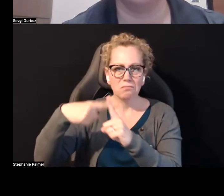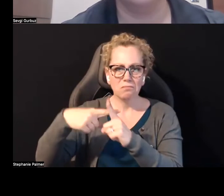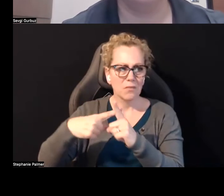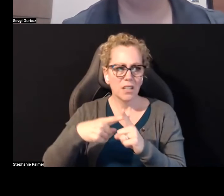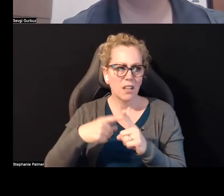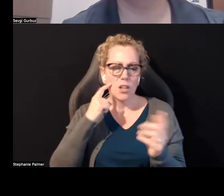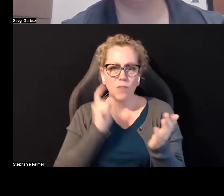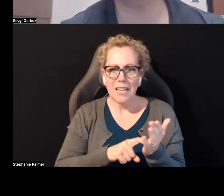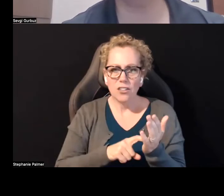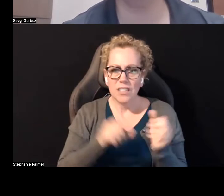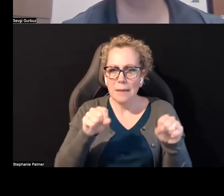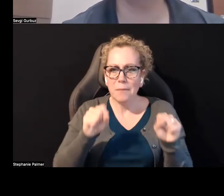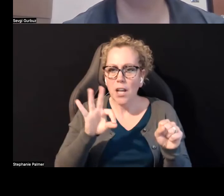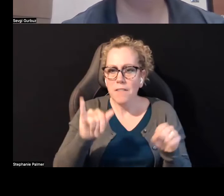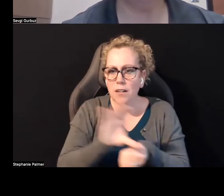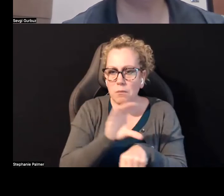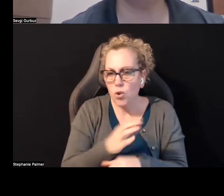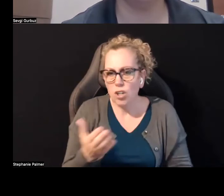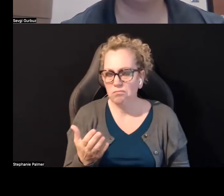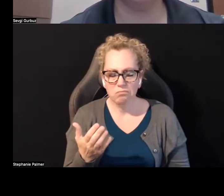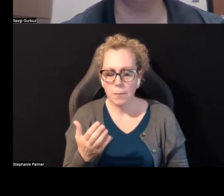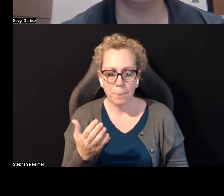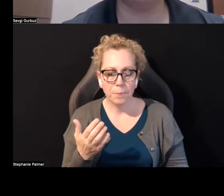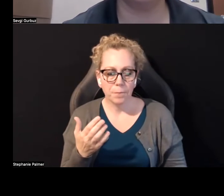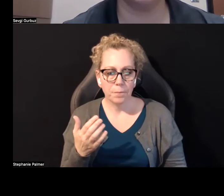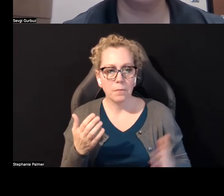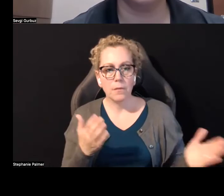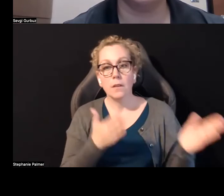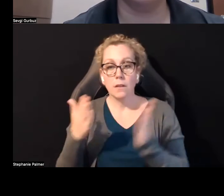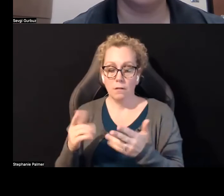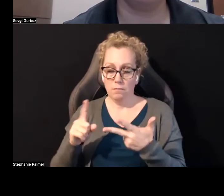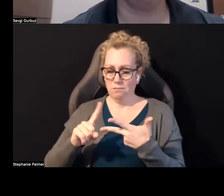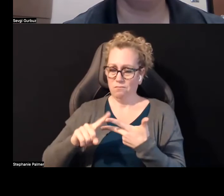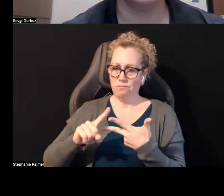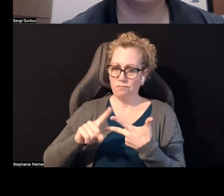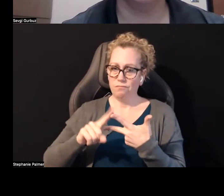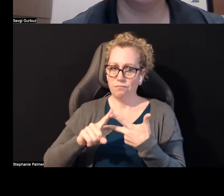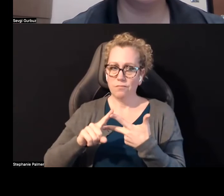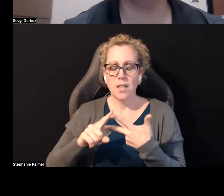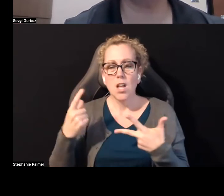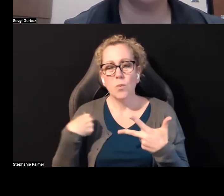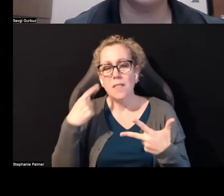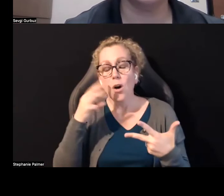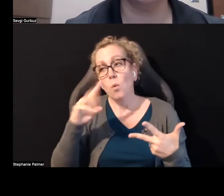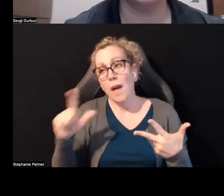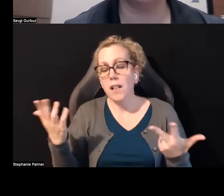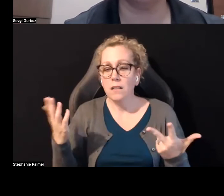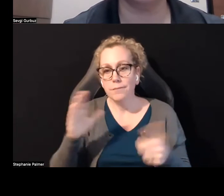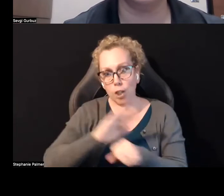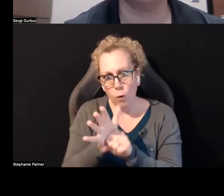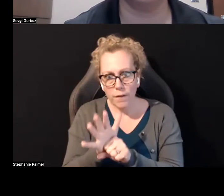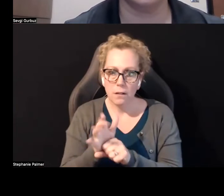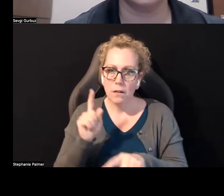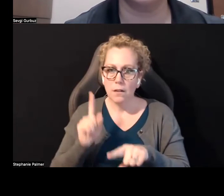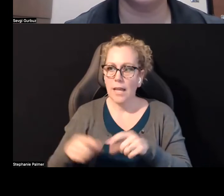do. Case 2 is something that we looked at because we were like, well, we can't, it's COVID, we can't